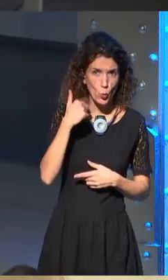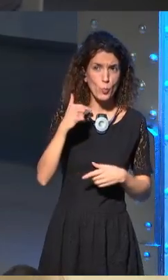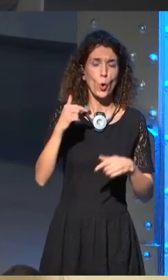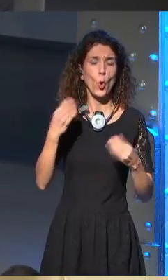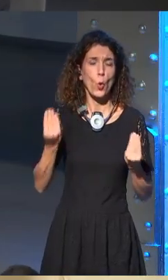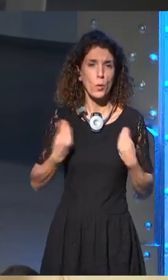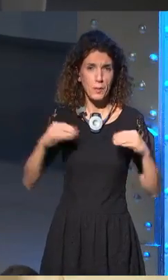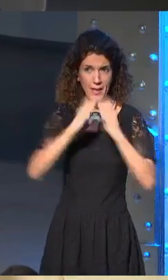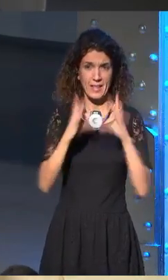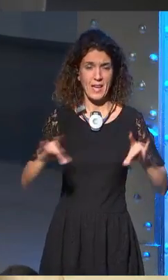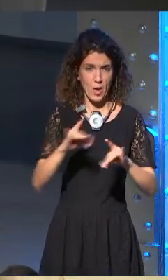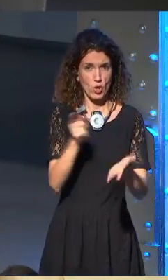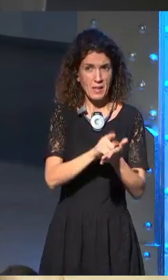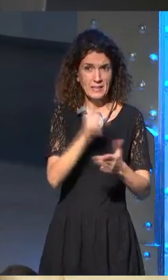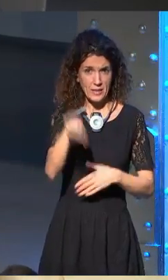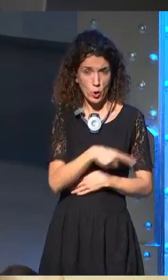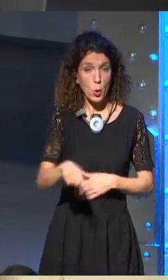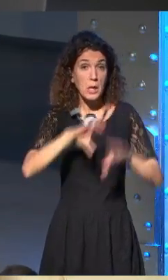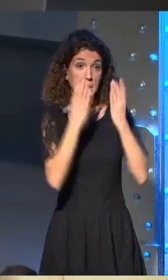On.